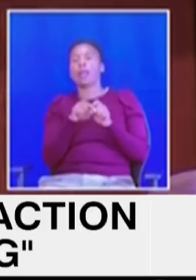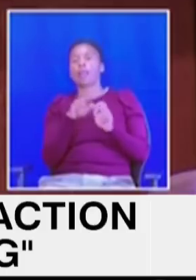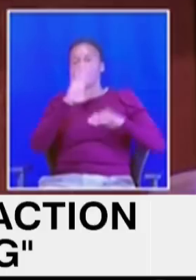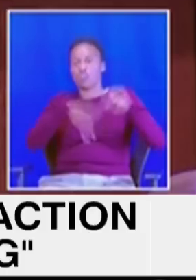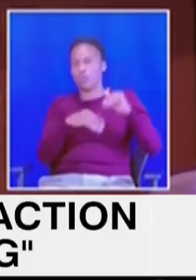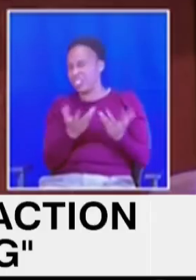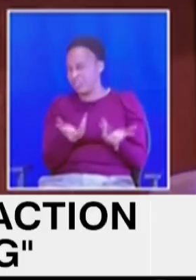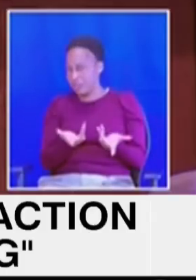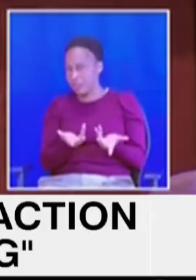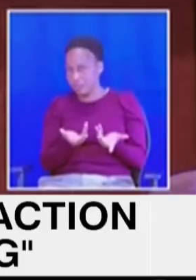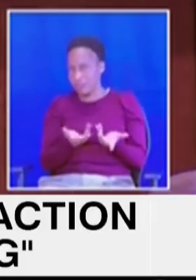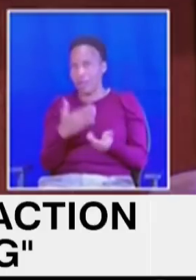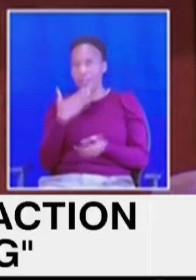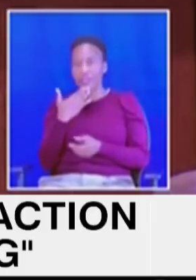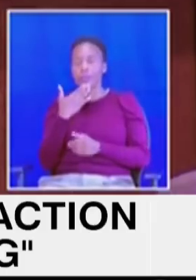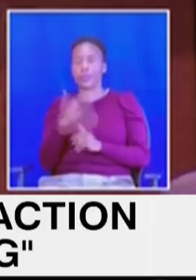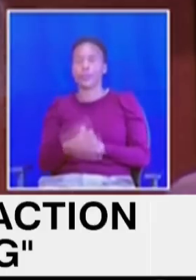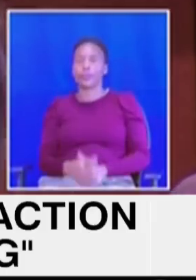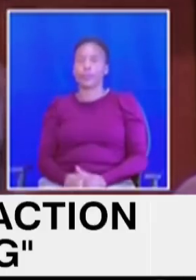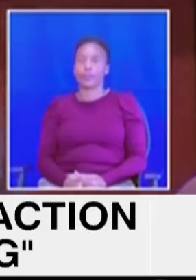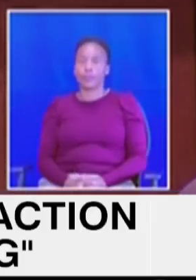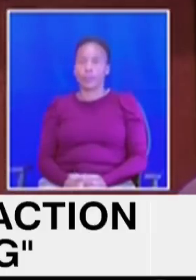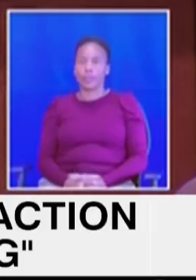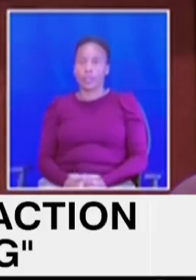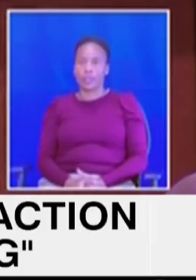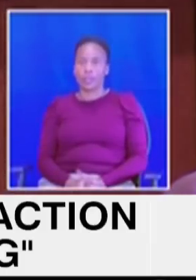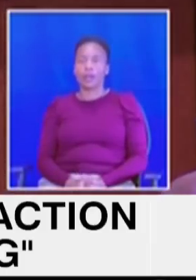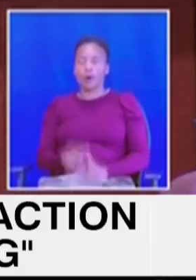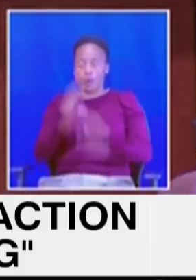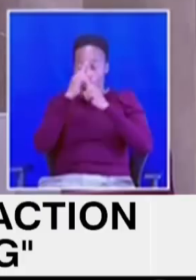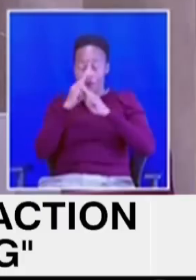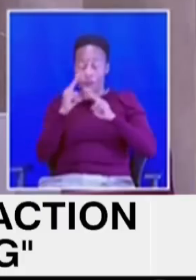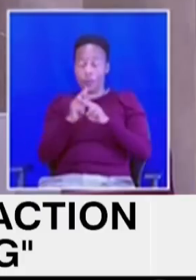prosecutions? Thank you. Honourable Deputy President.